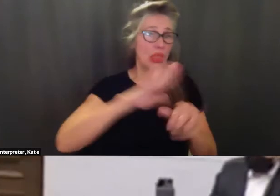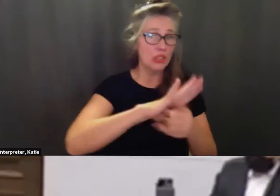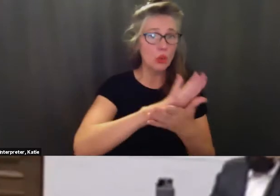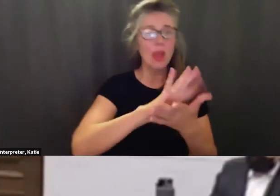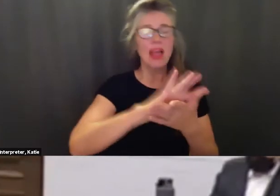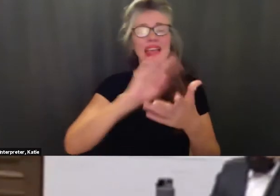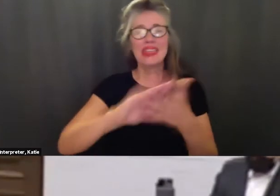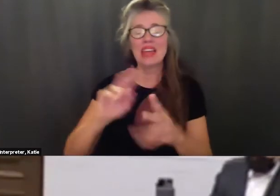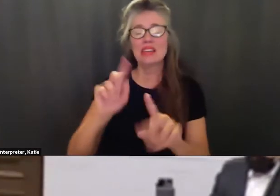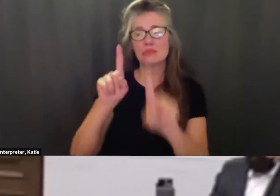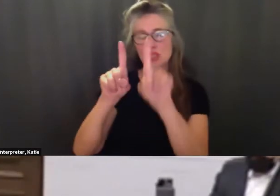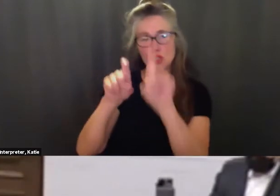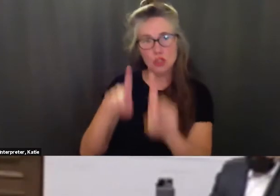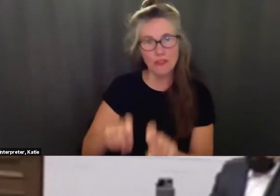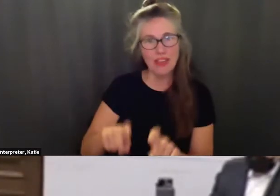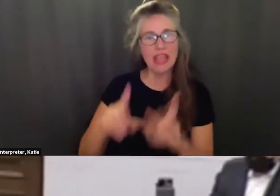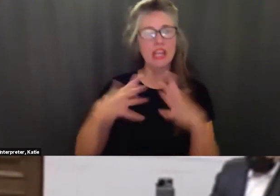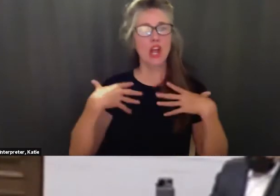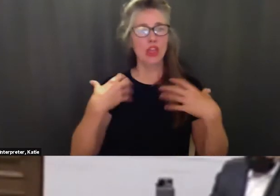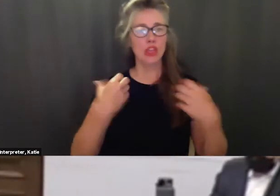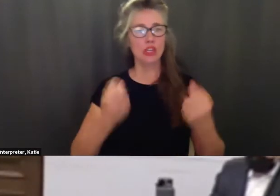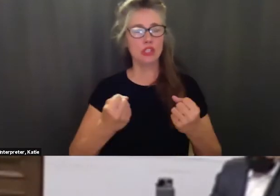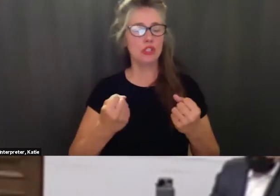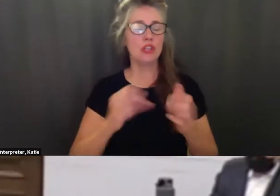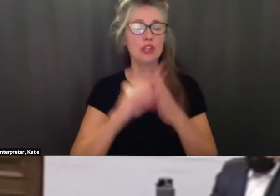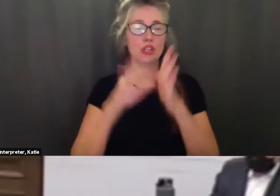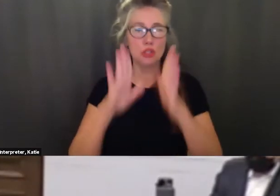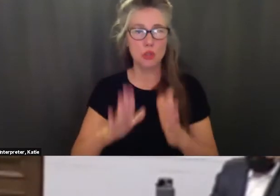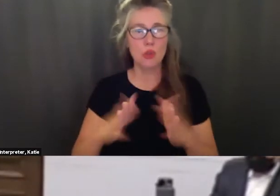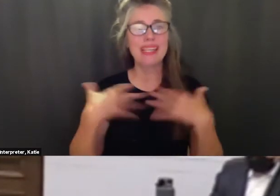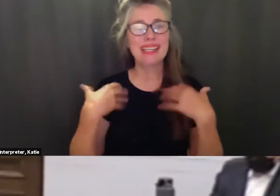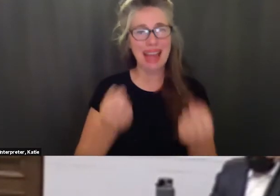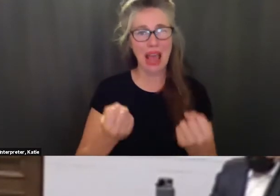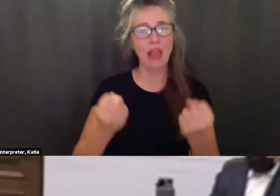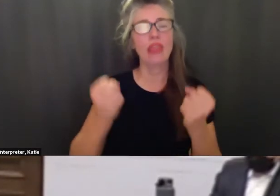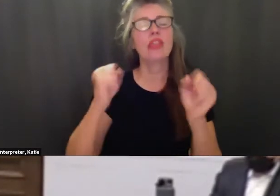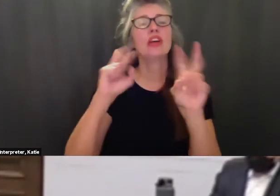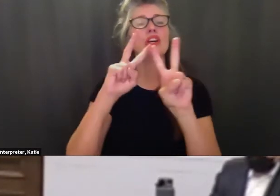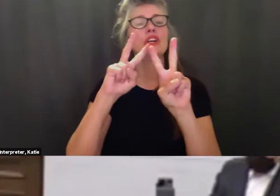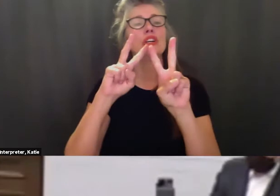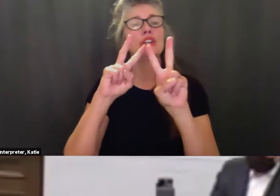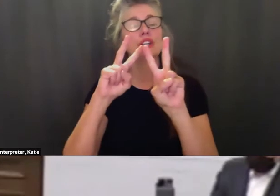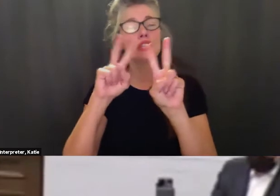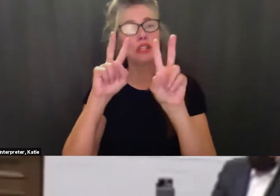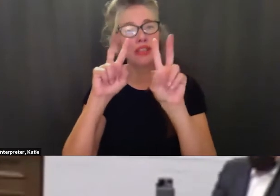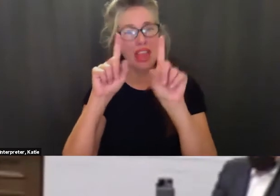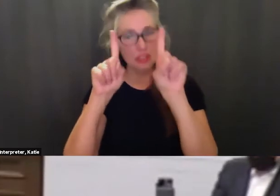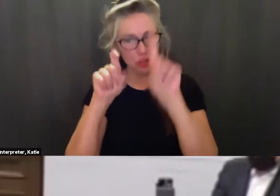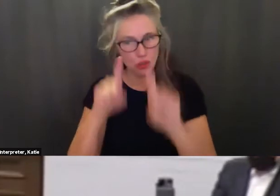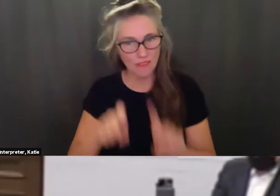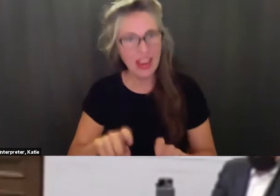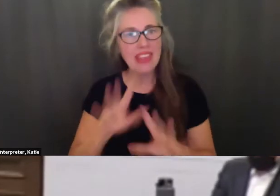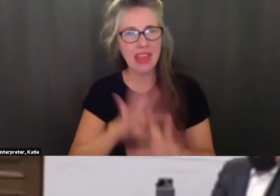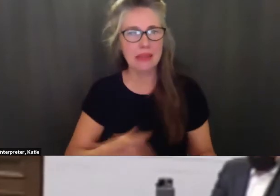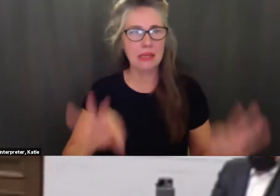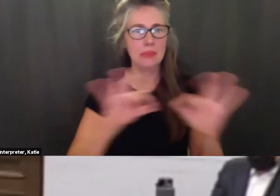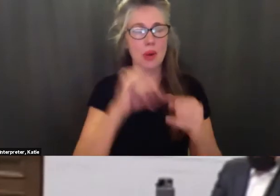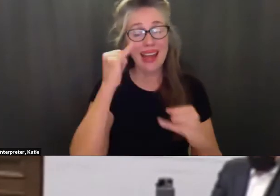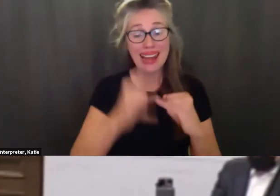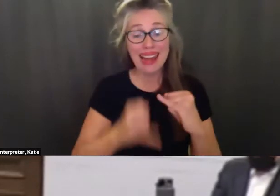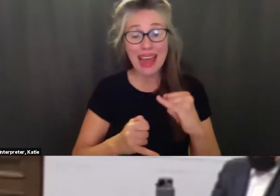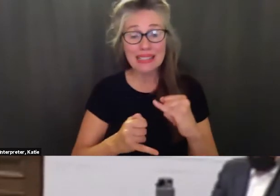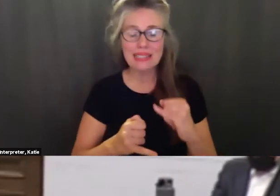the student health survey, so they call it CHICS, right? And those surveys are important. The last thing I say, which